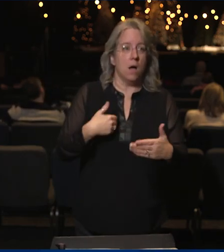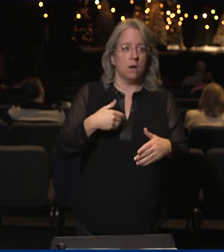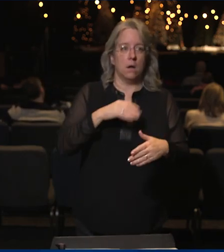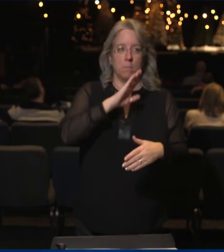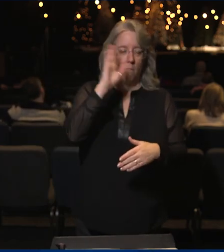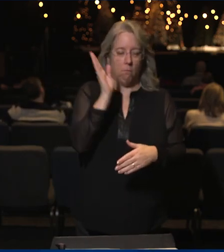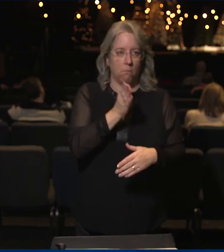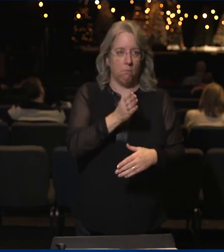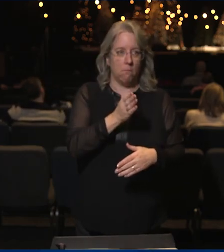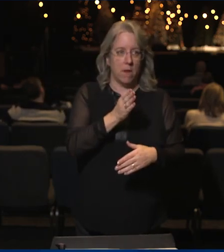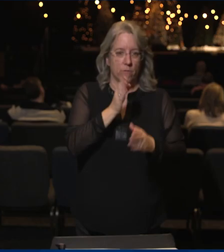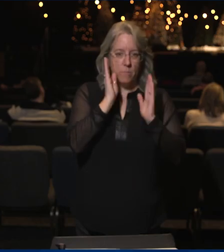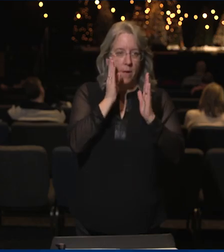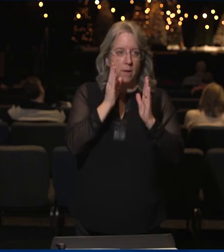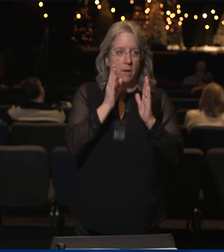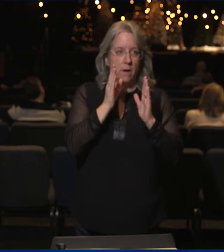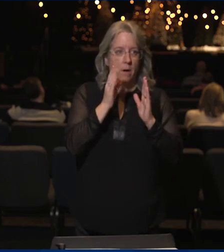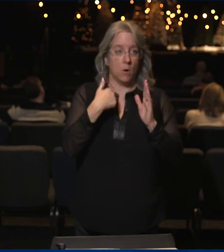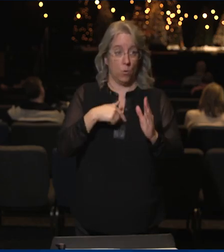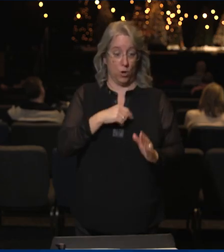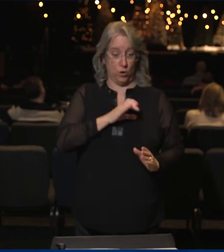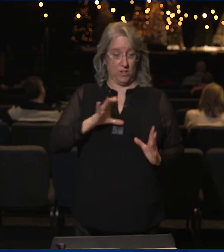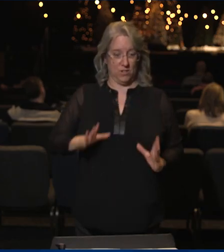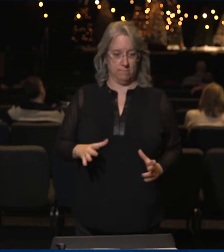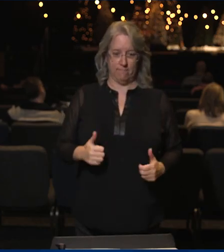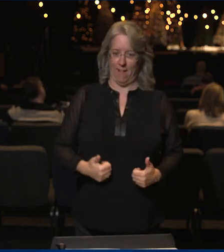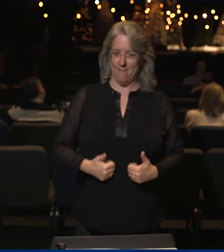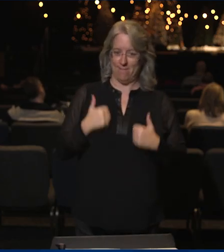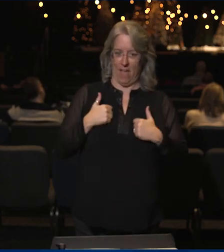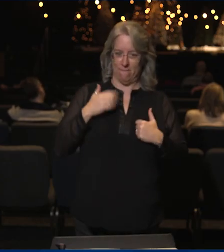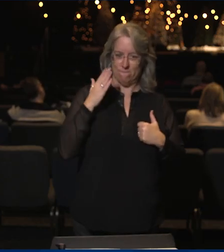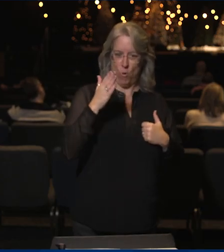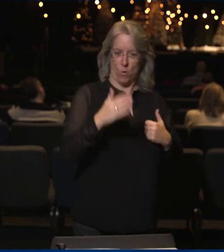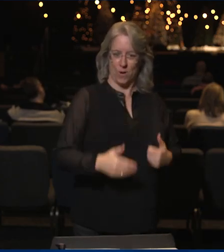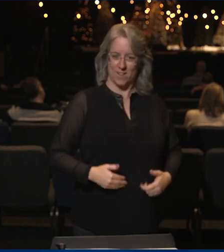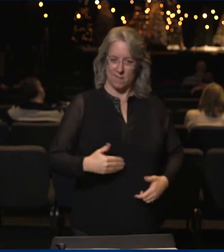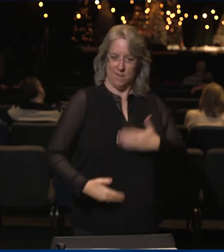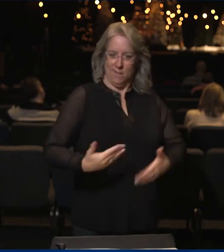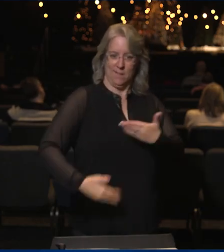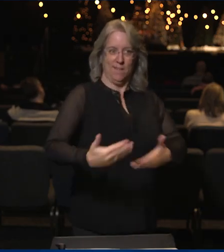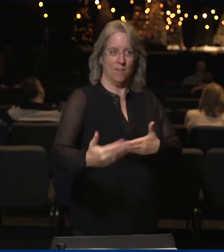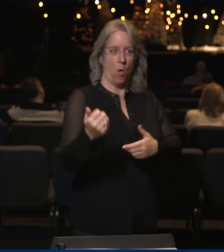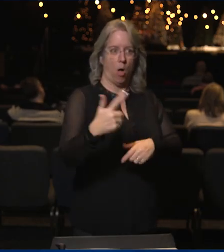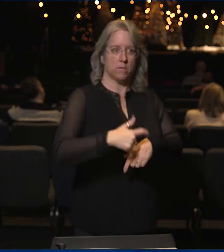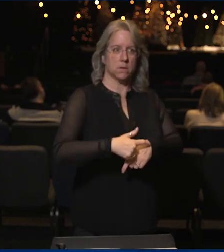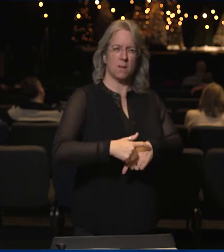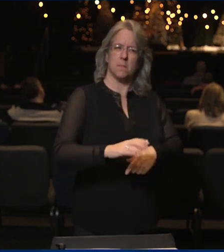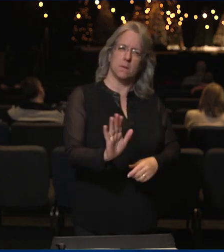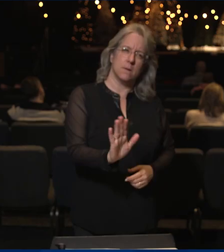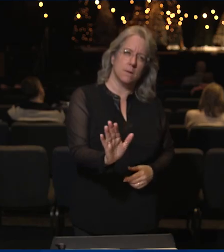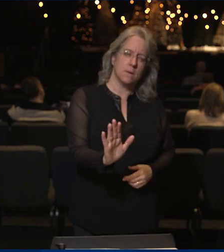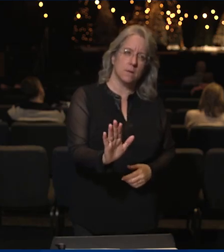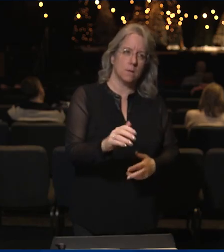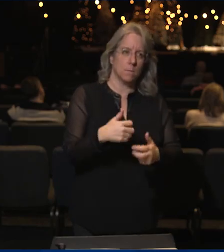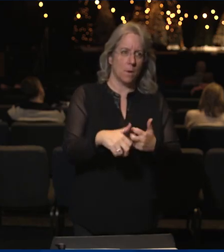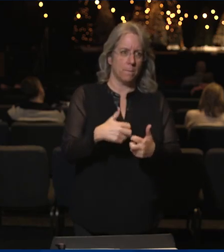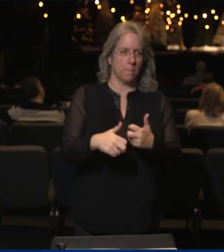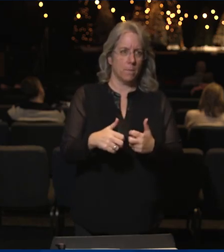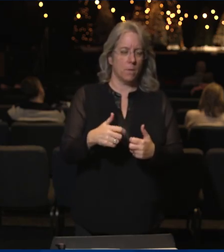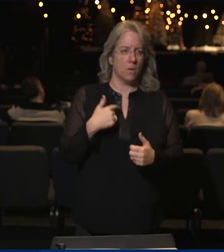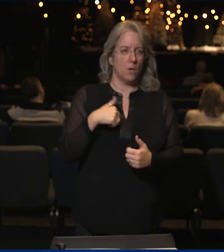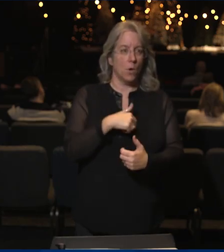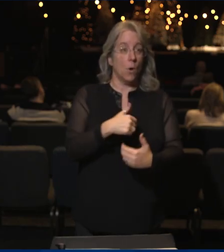really good at flight forward all the time. And the problem with that is that we have a lot of